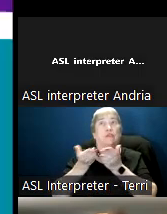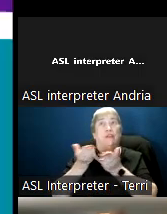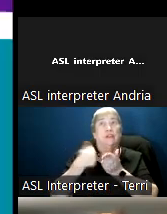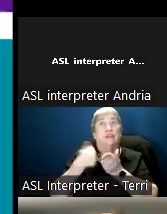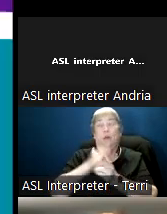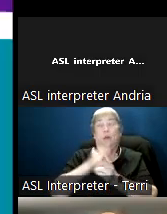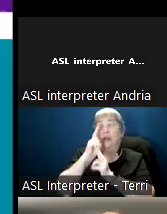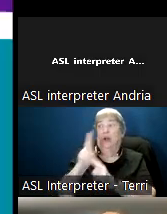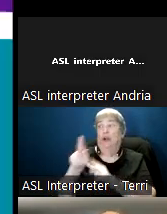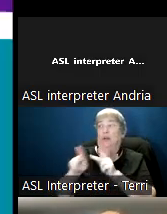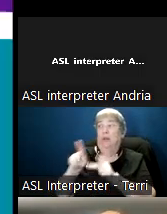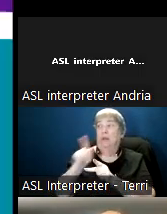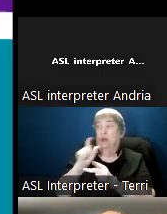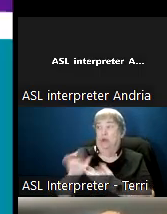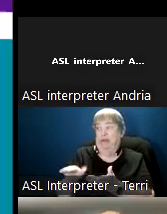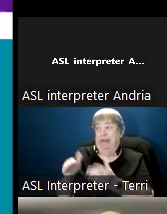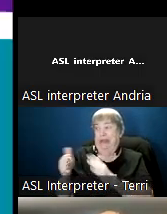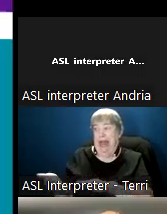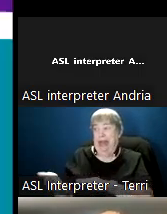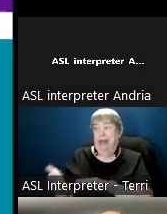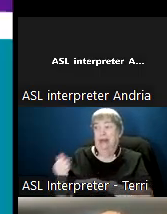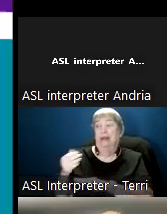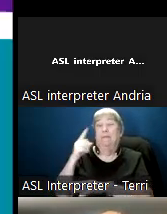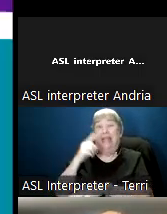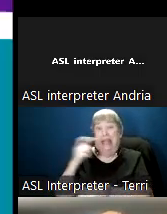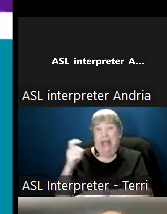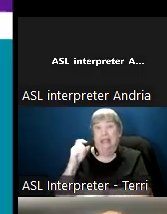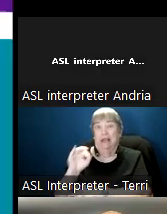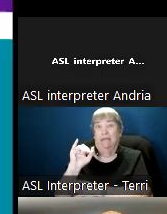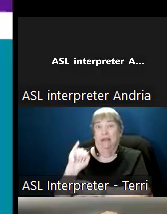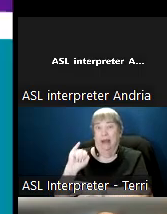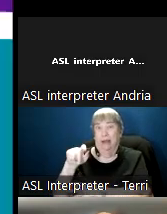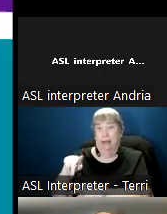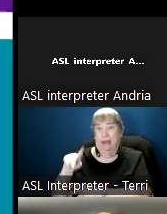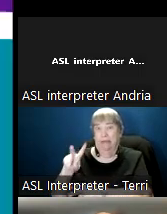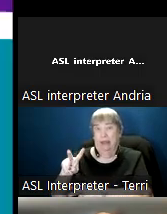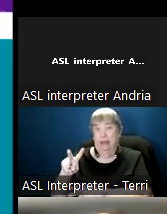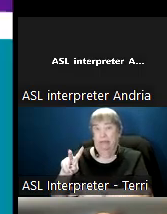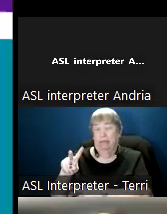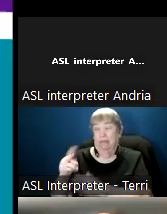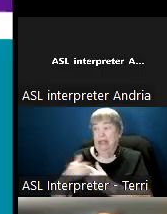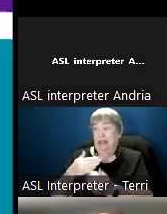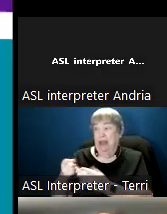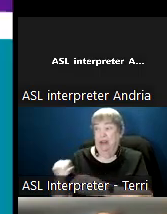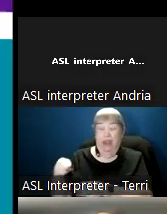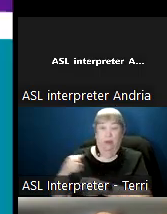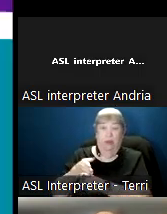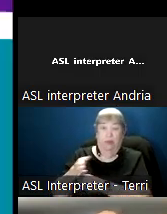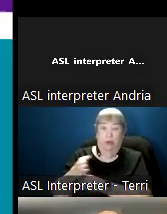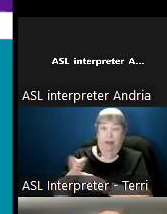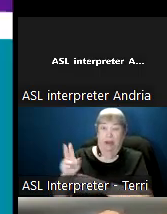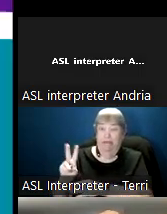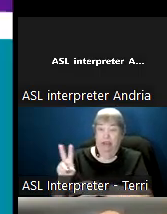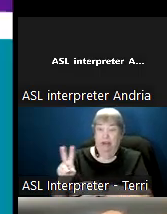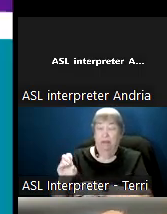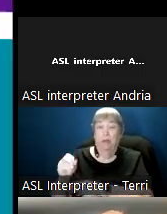lives as victims of intimate partner violence, whether they were the primary victim or a bystander.